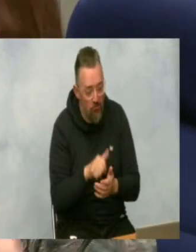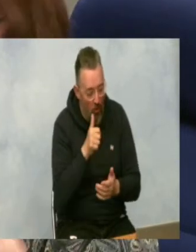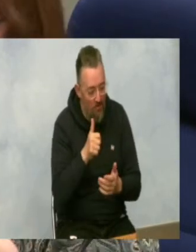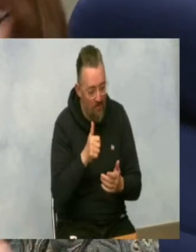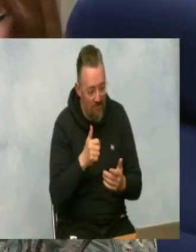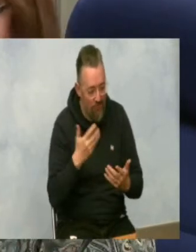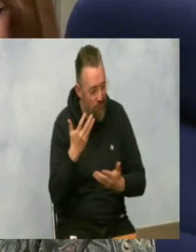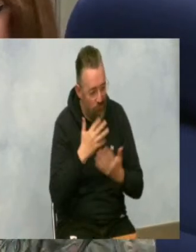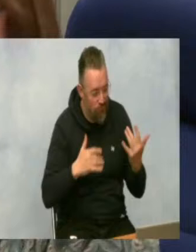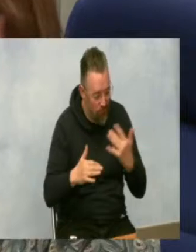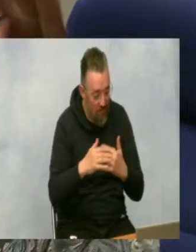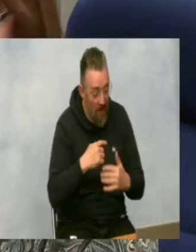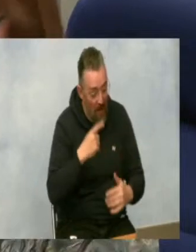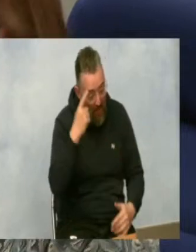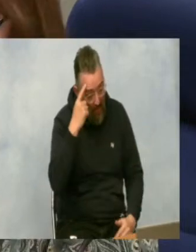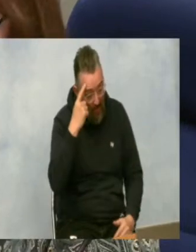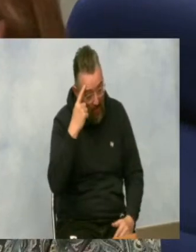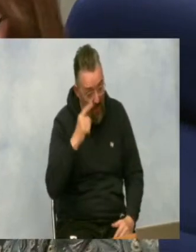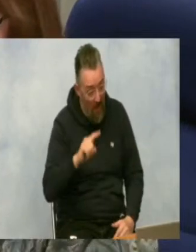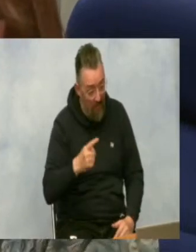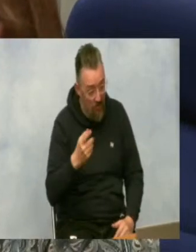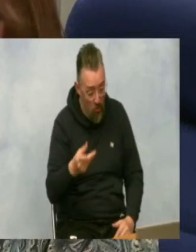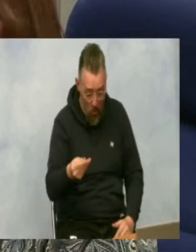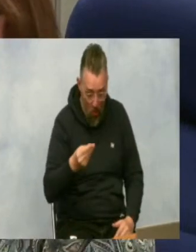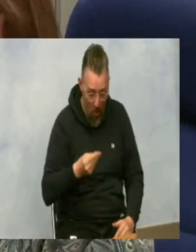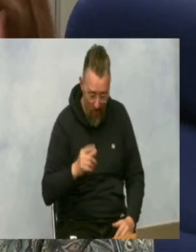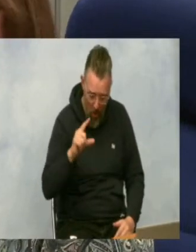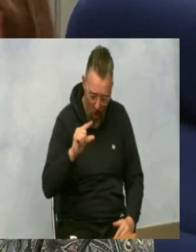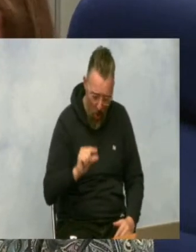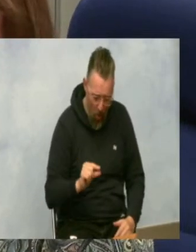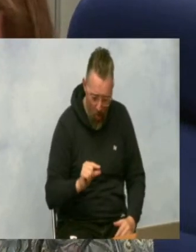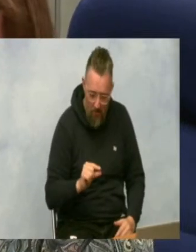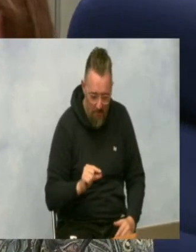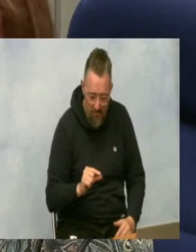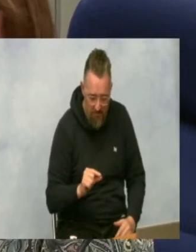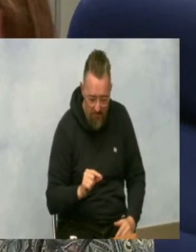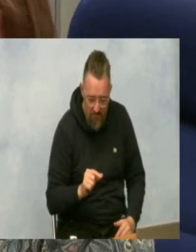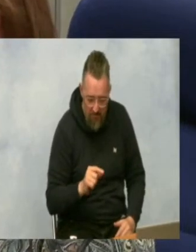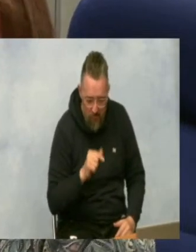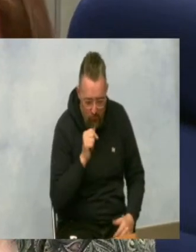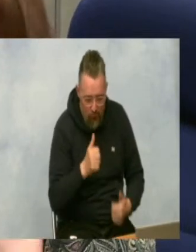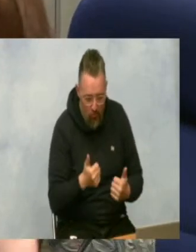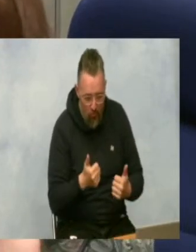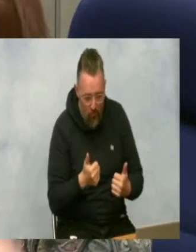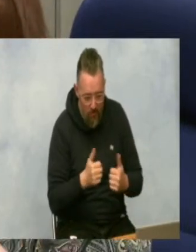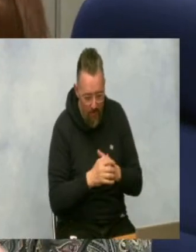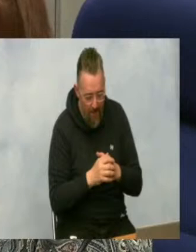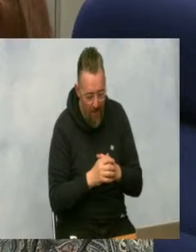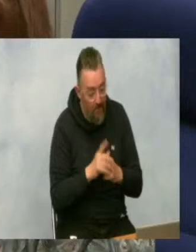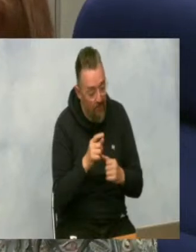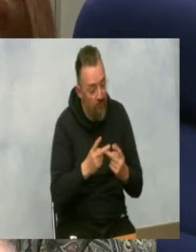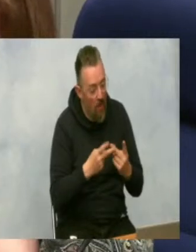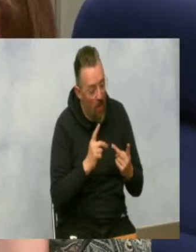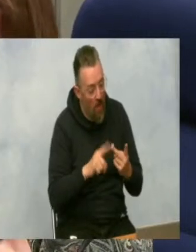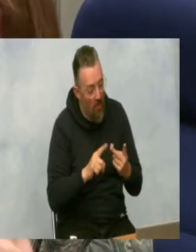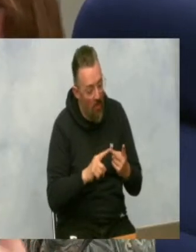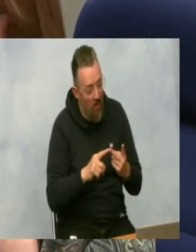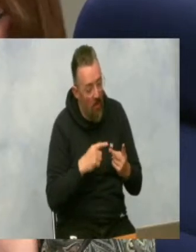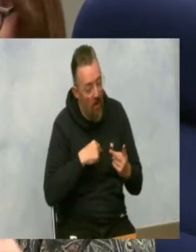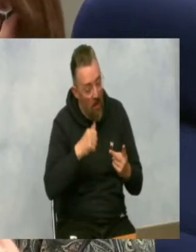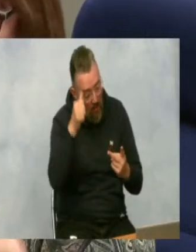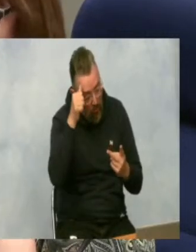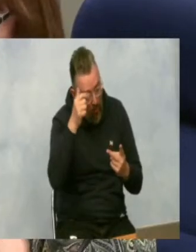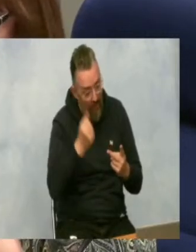but I still think that to take the first offer, which is so low, is not good sense. The other thing that I would say is I know that